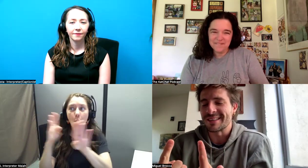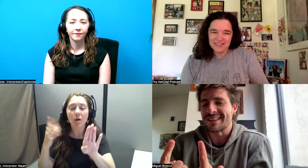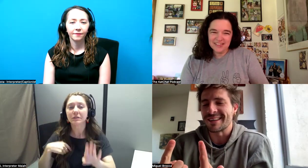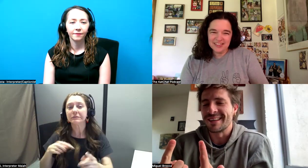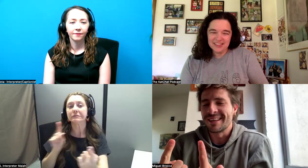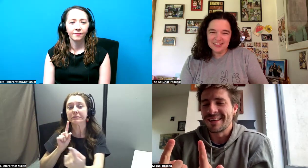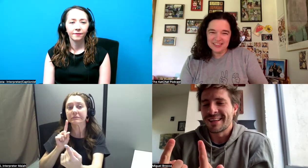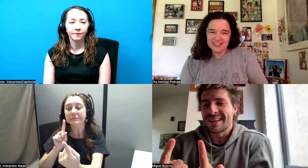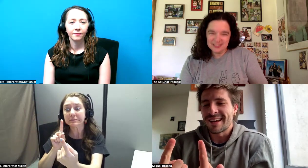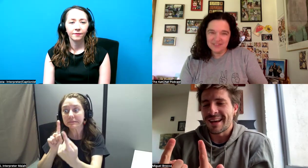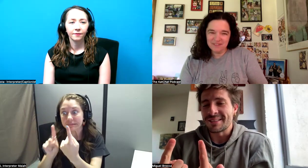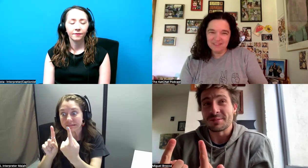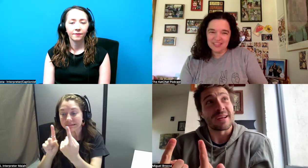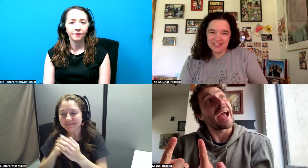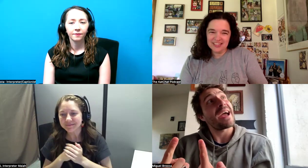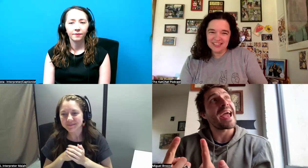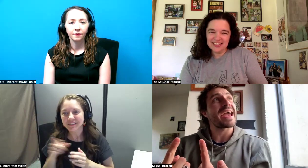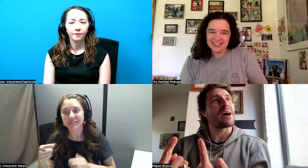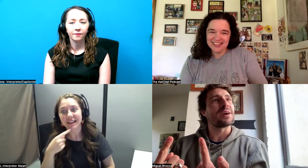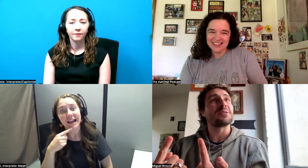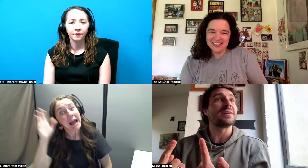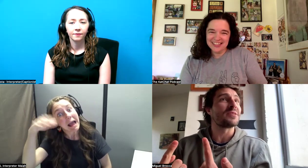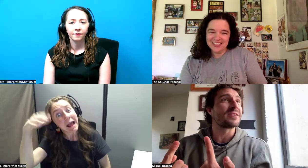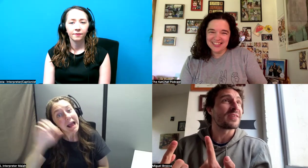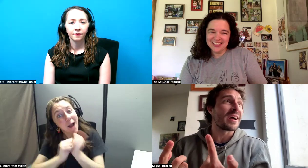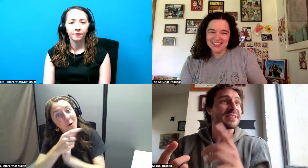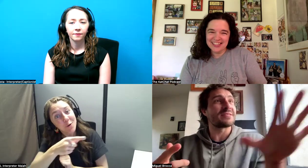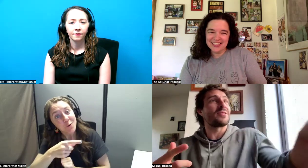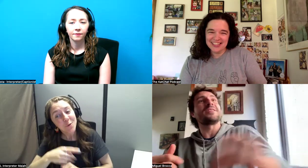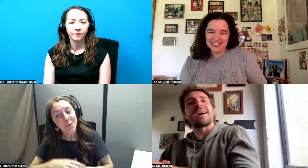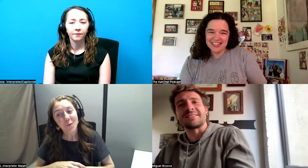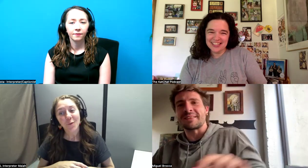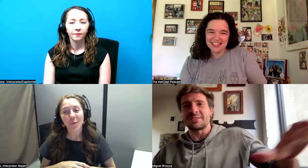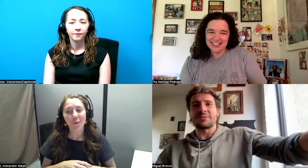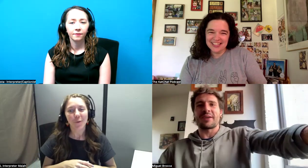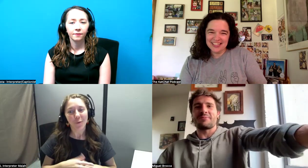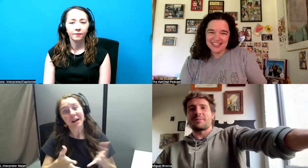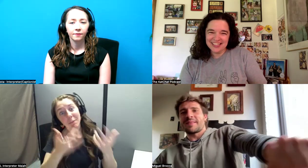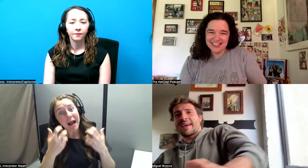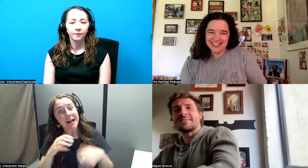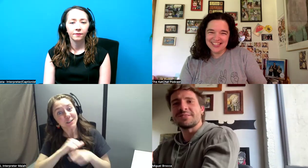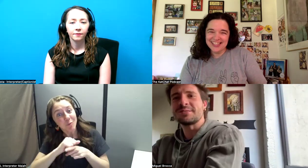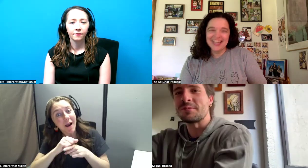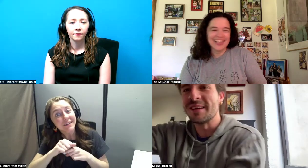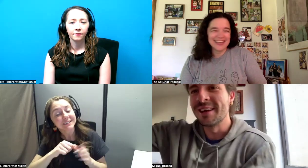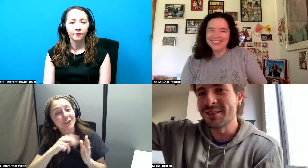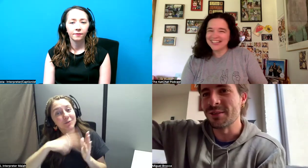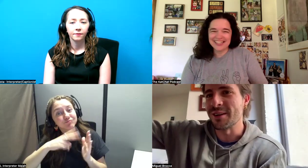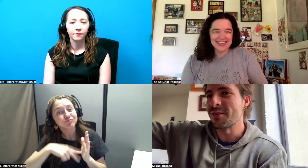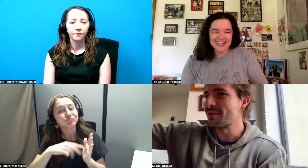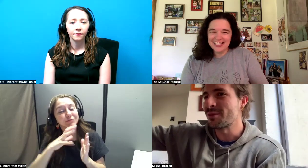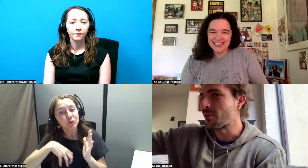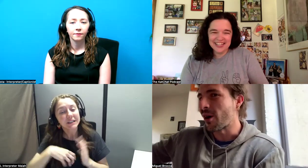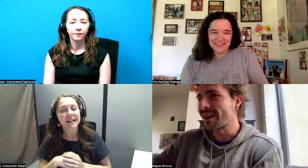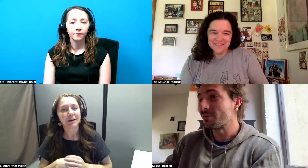door, and she was like, "Hey, hey, how are you? Want to run your lines? Let's run your lines." And she grabbed me by the hand and she took me to